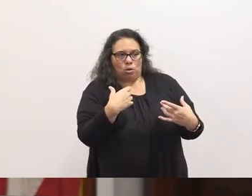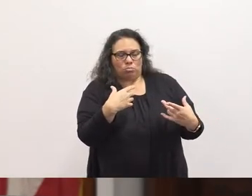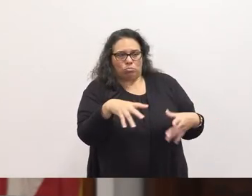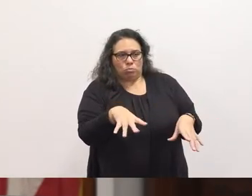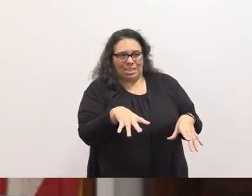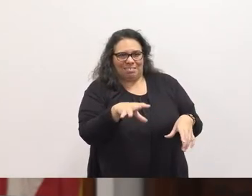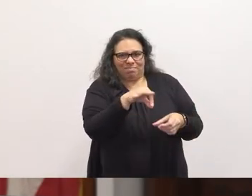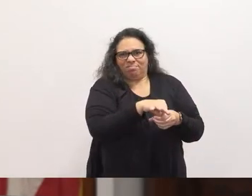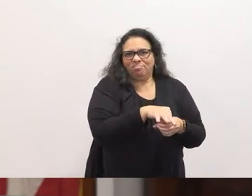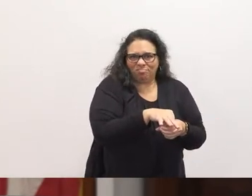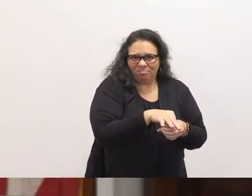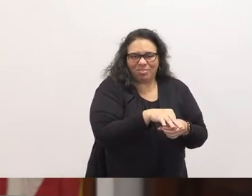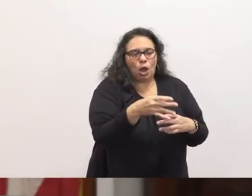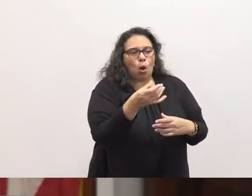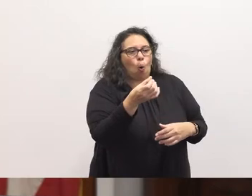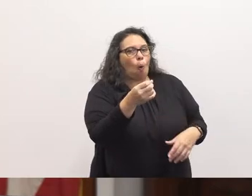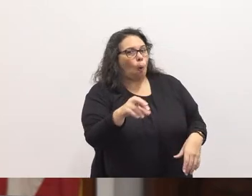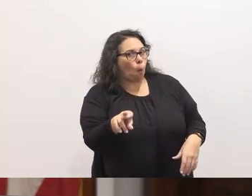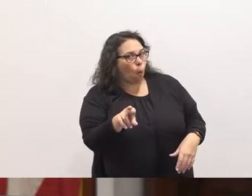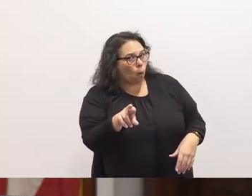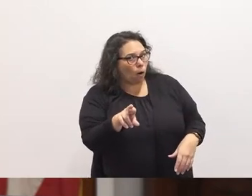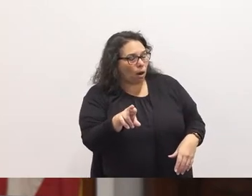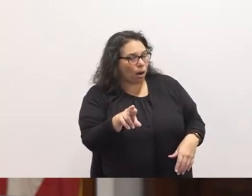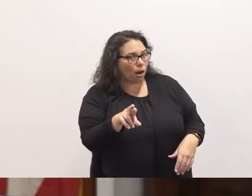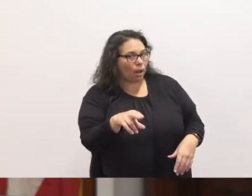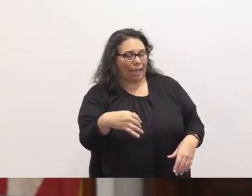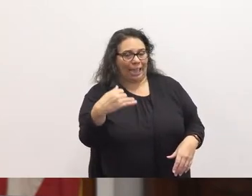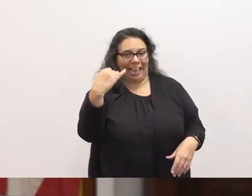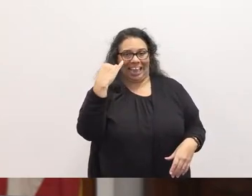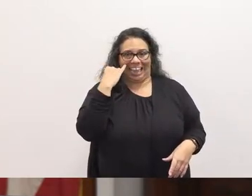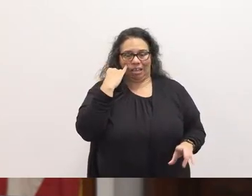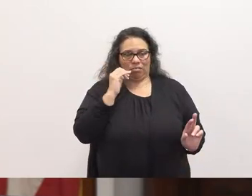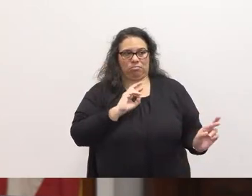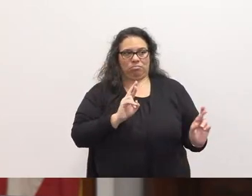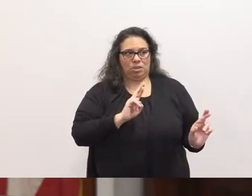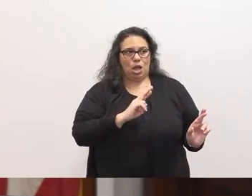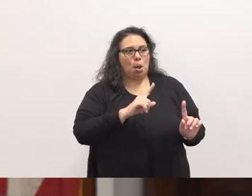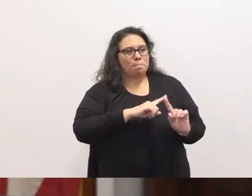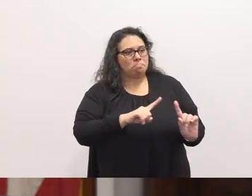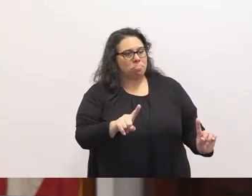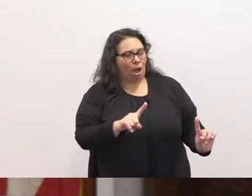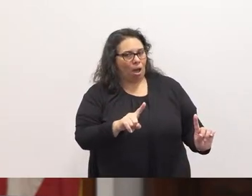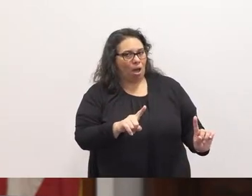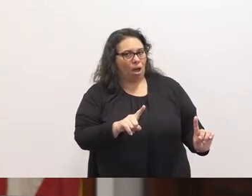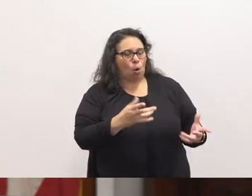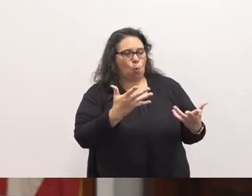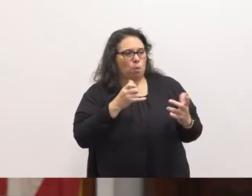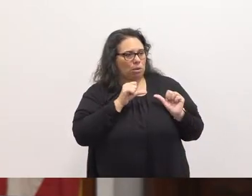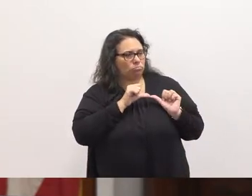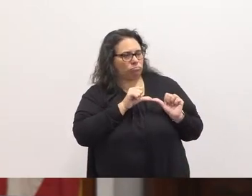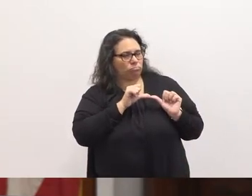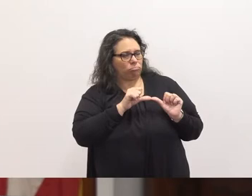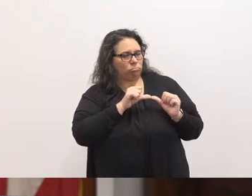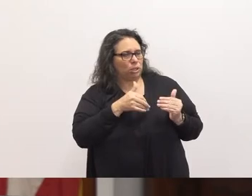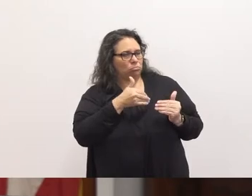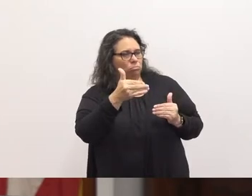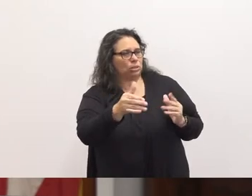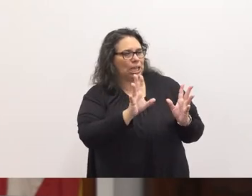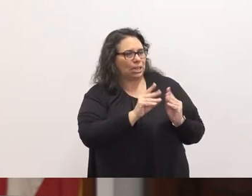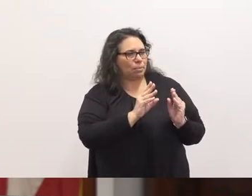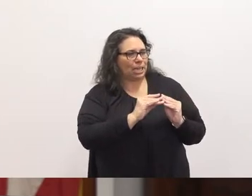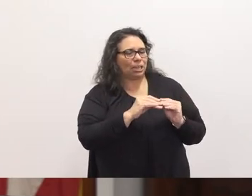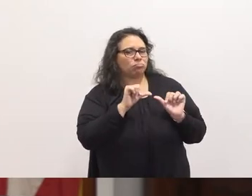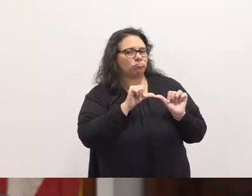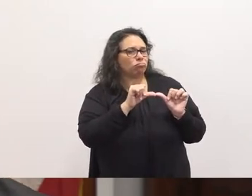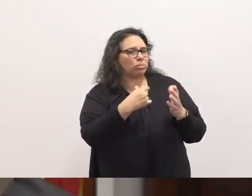take action, or if we are prepared but we want to continue this to another meeting to continue